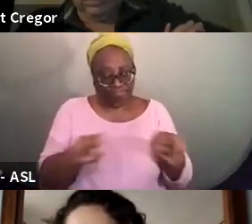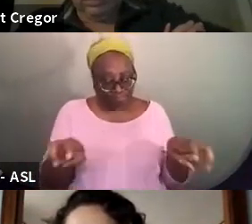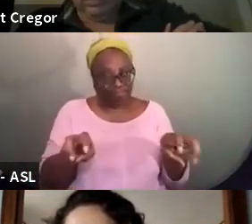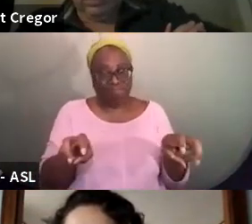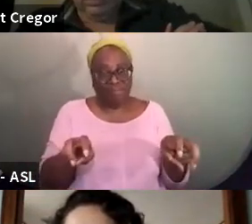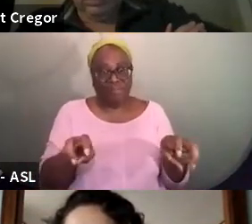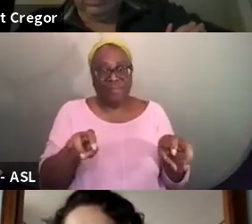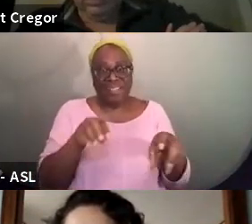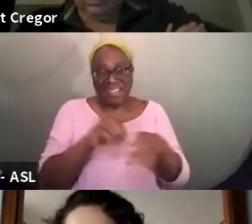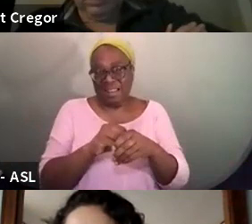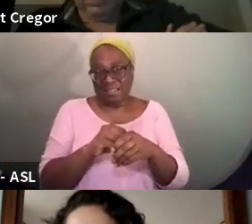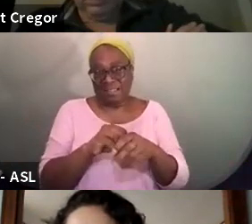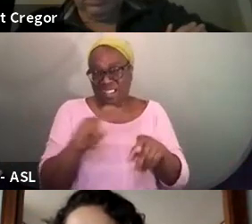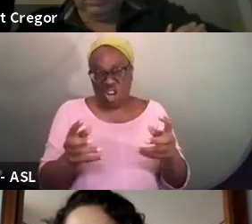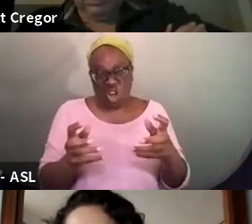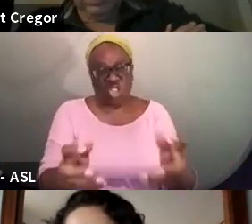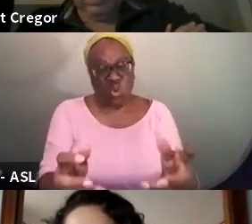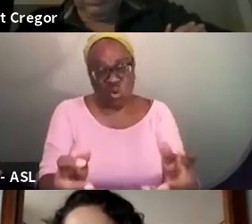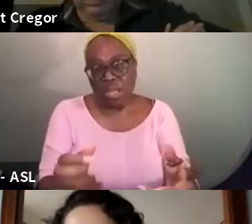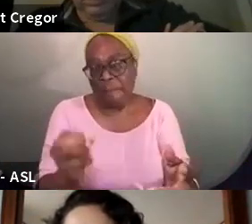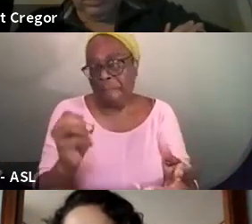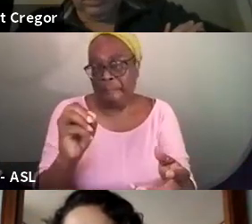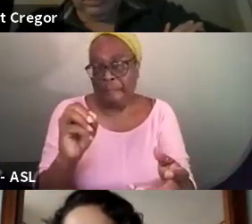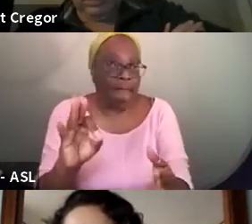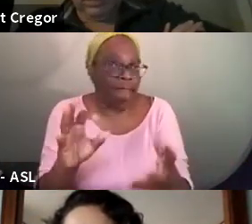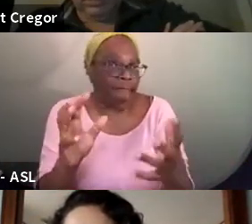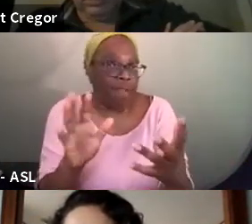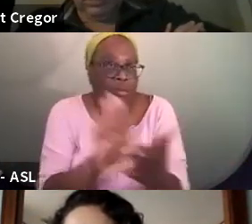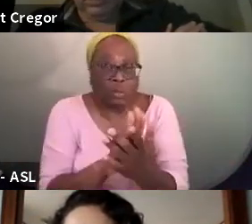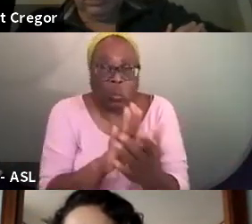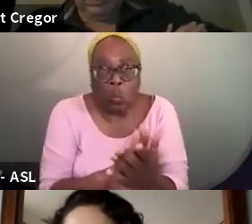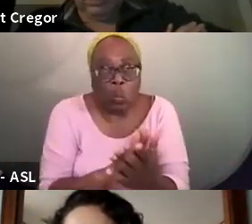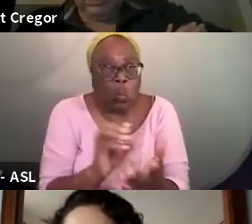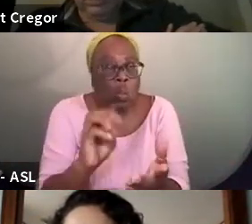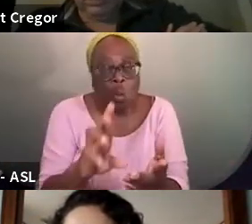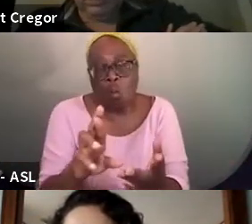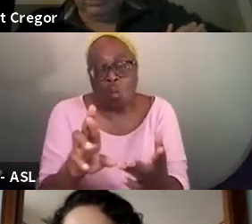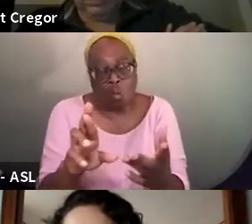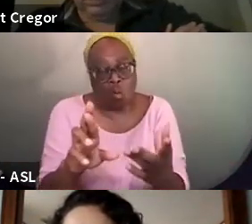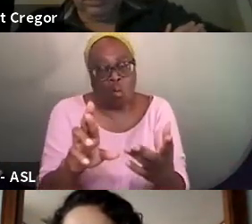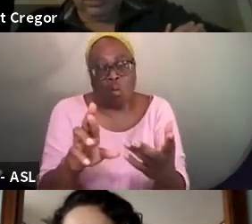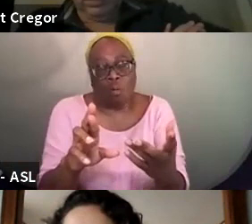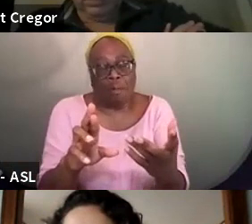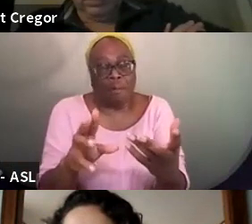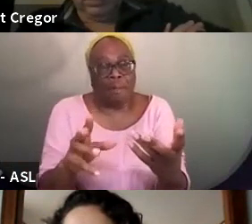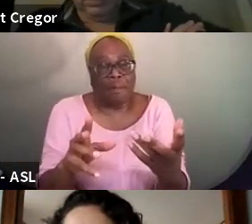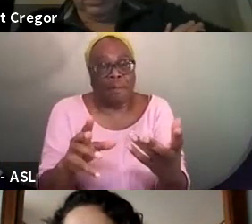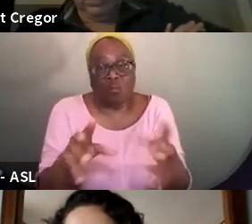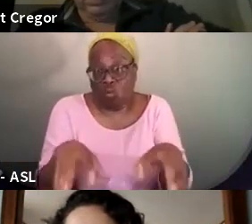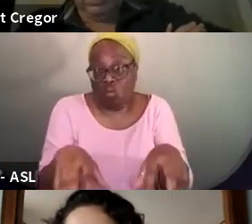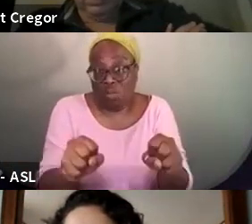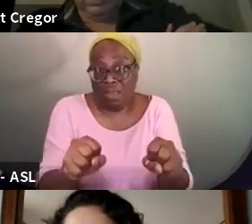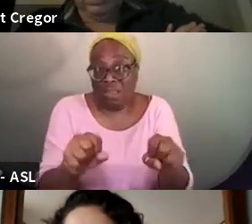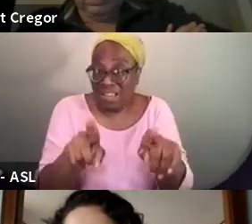the auditorium of, you know, of the Curley and take an